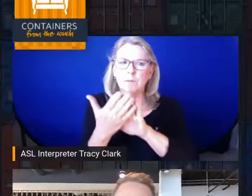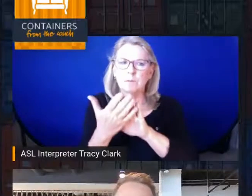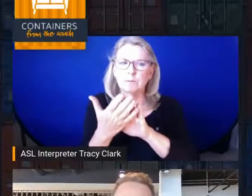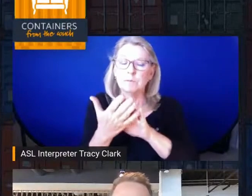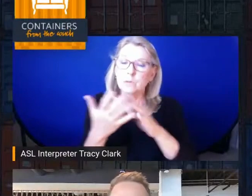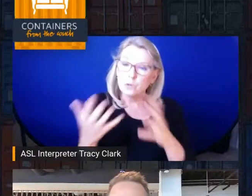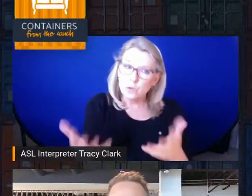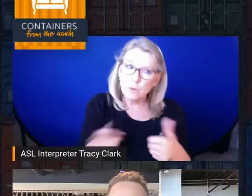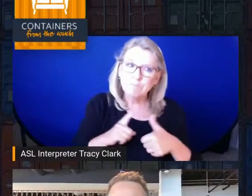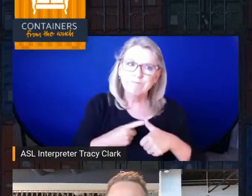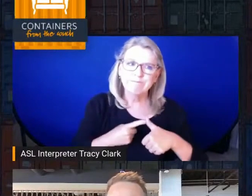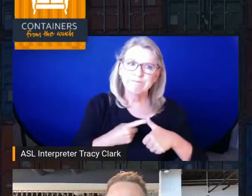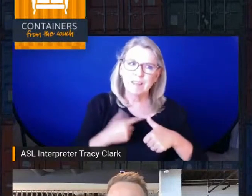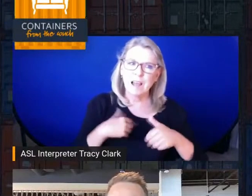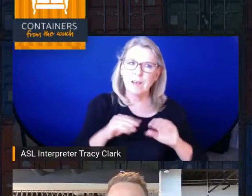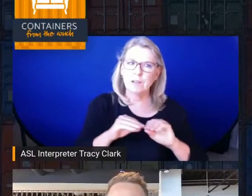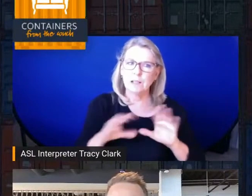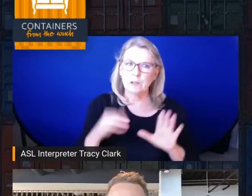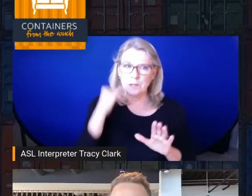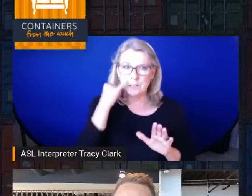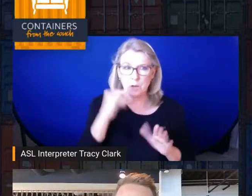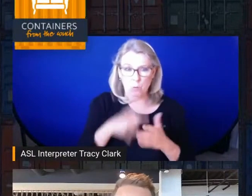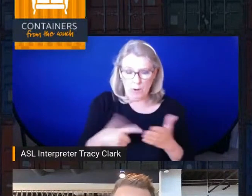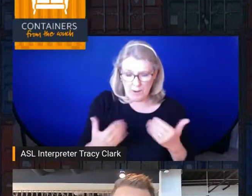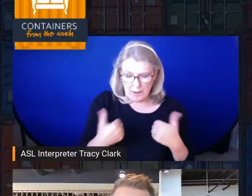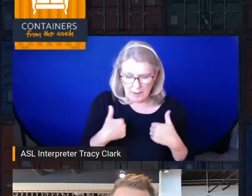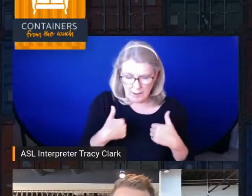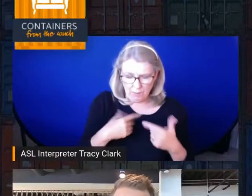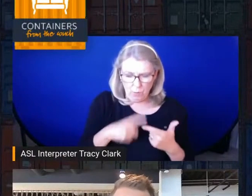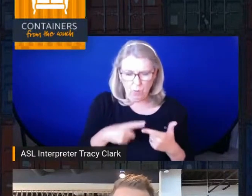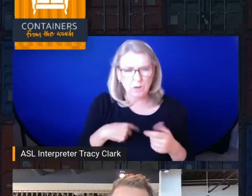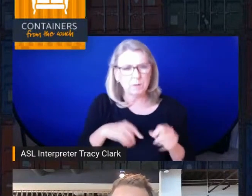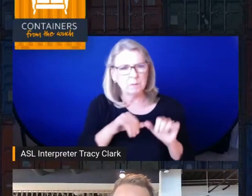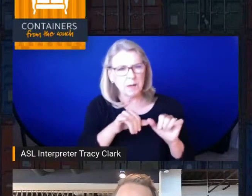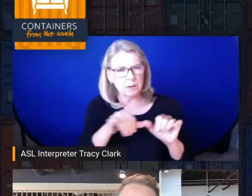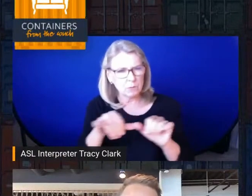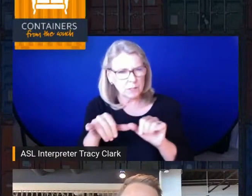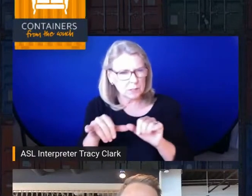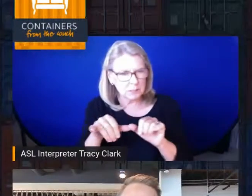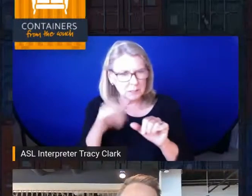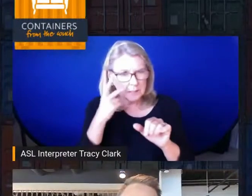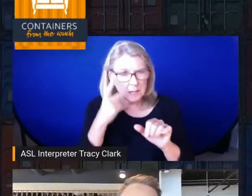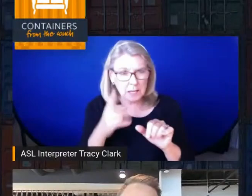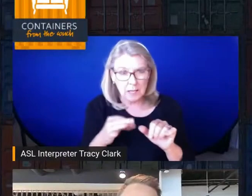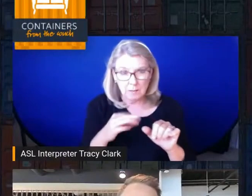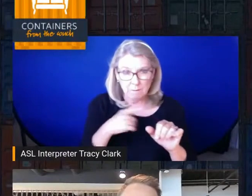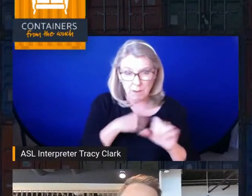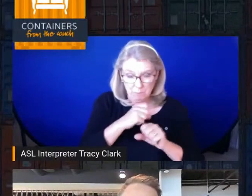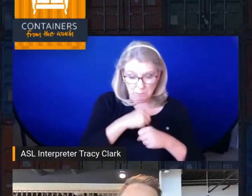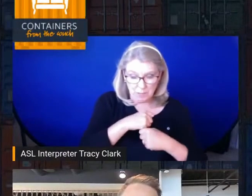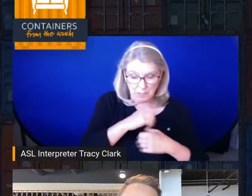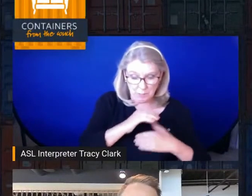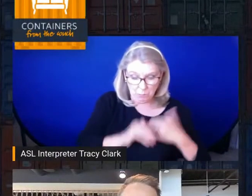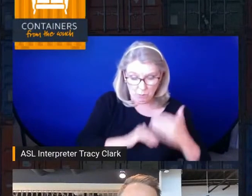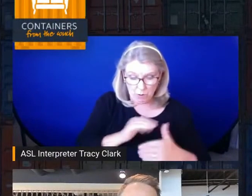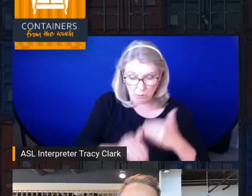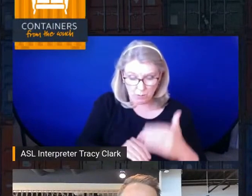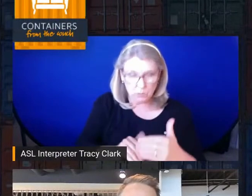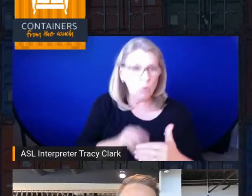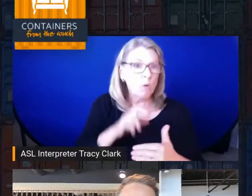what metrics you're using to determine whether you are making progress or not, I think it's critical for success.